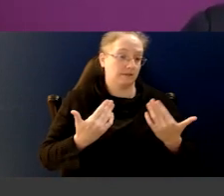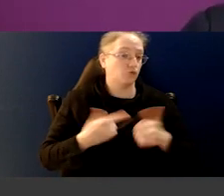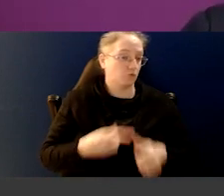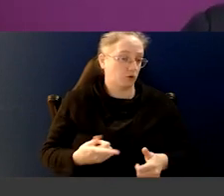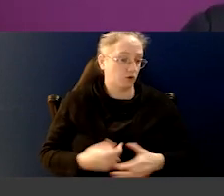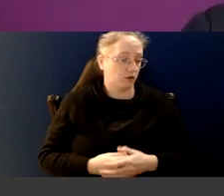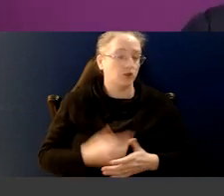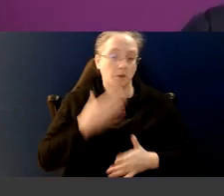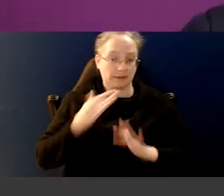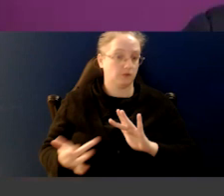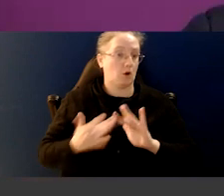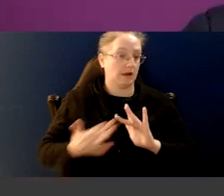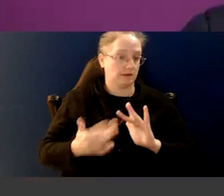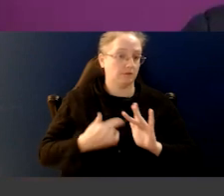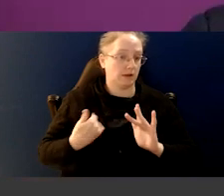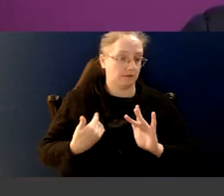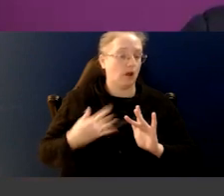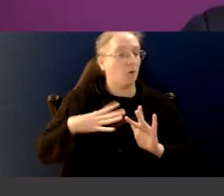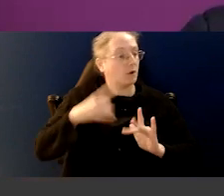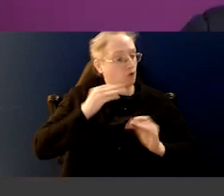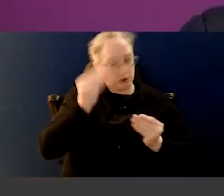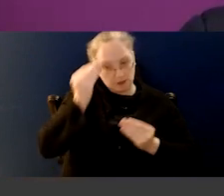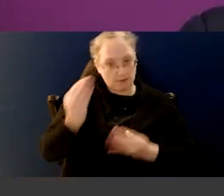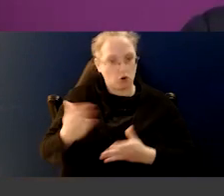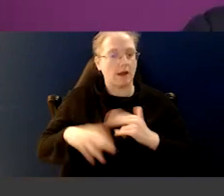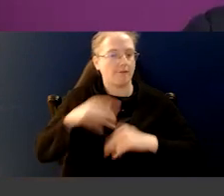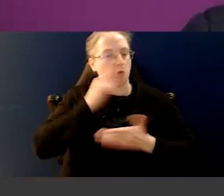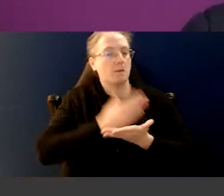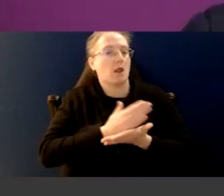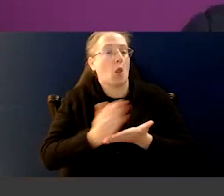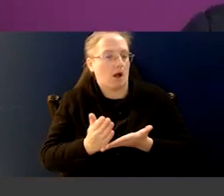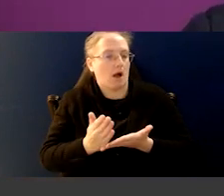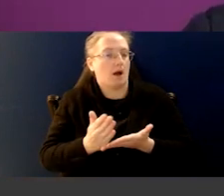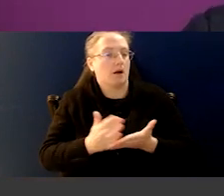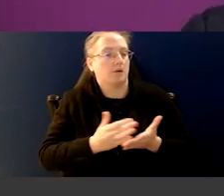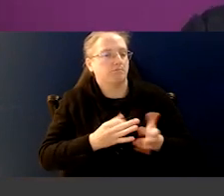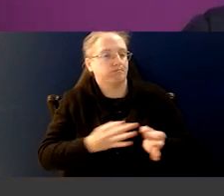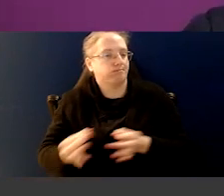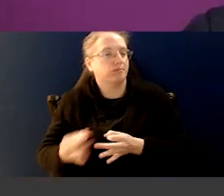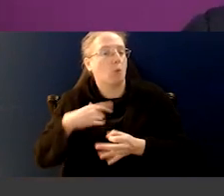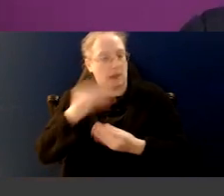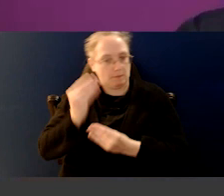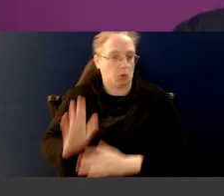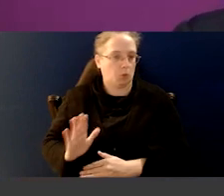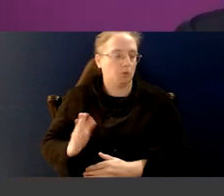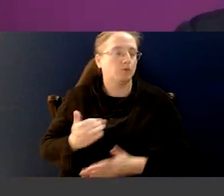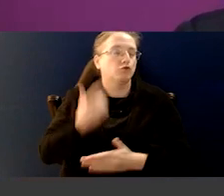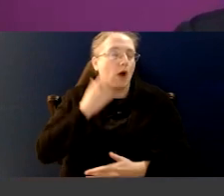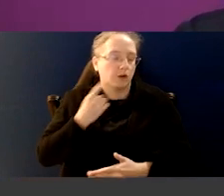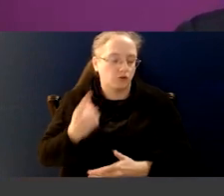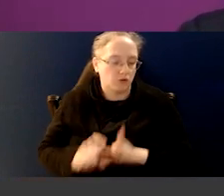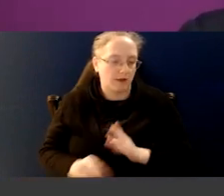do try to keep people informed if it's going to be longer than that. Admittedly, sometimes we don't meet